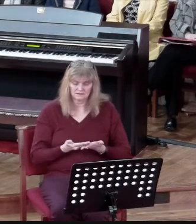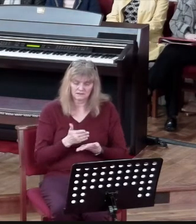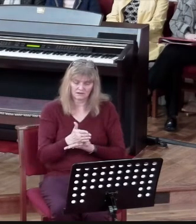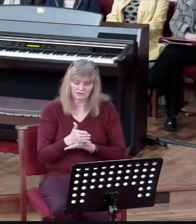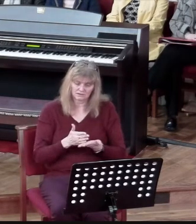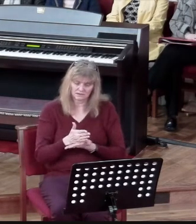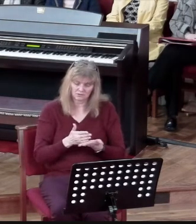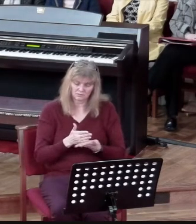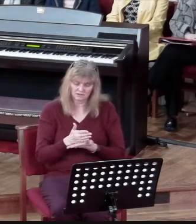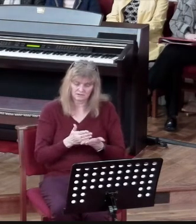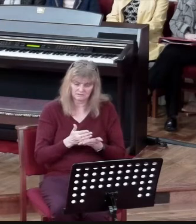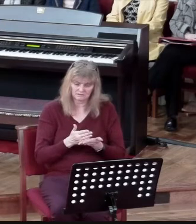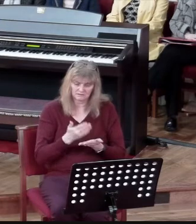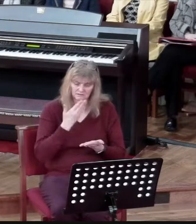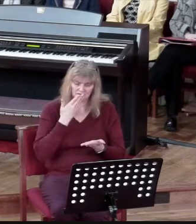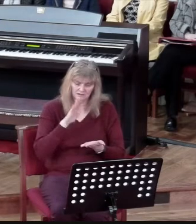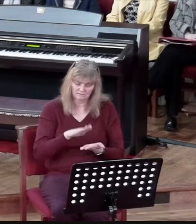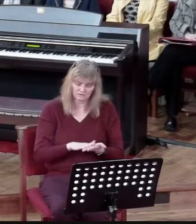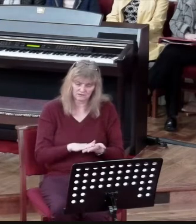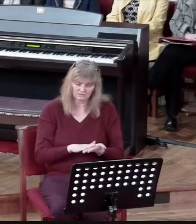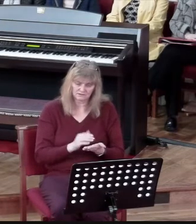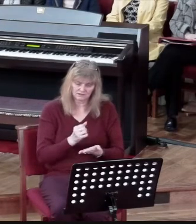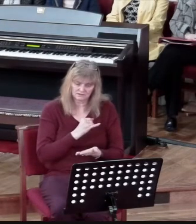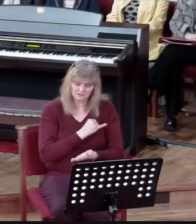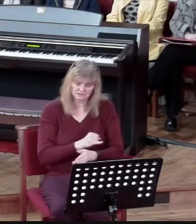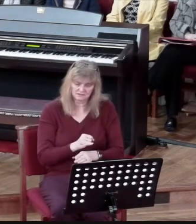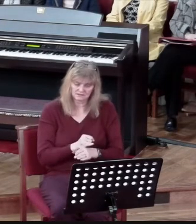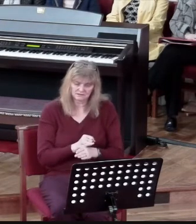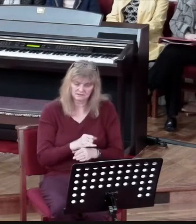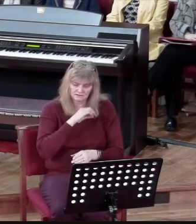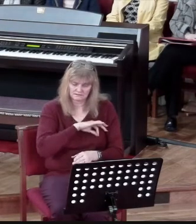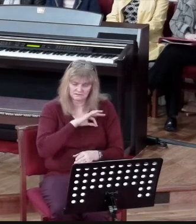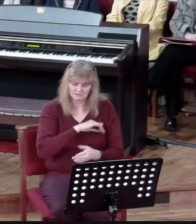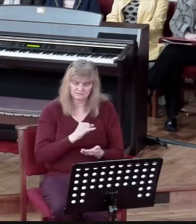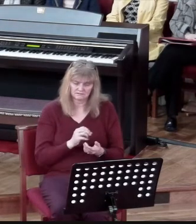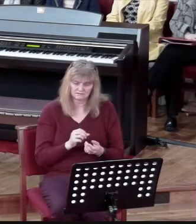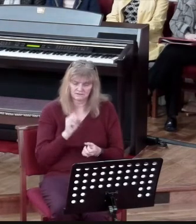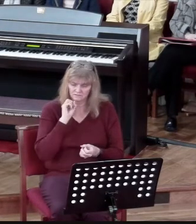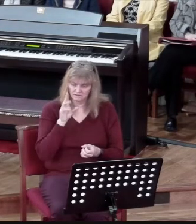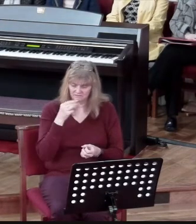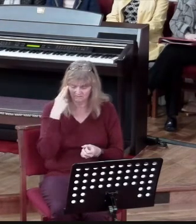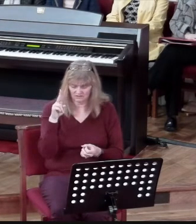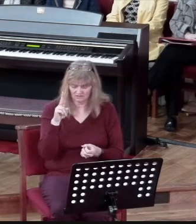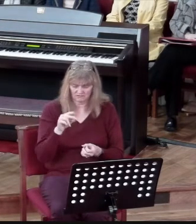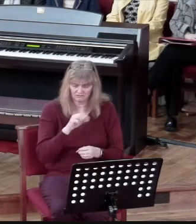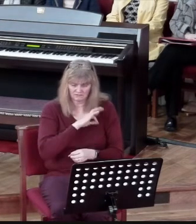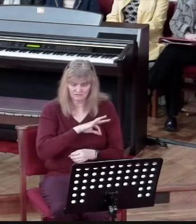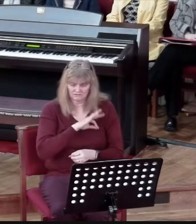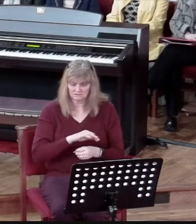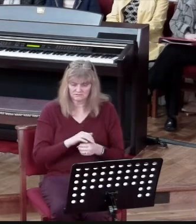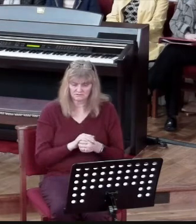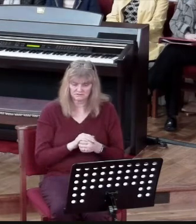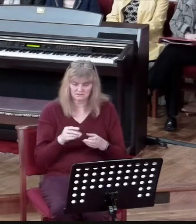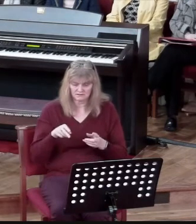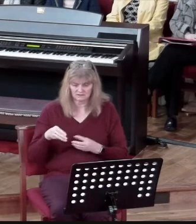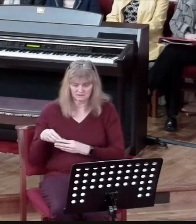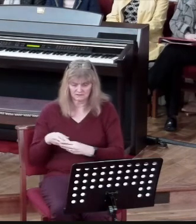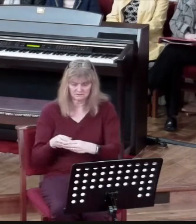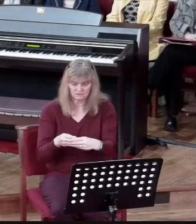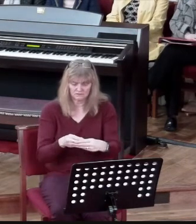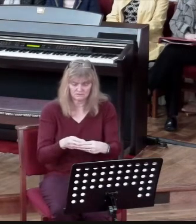this day our daily bread, and forgive us our debts as we forgive our debtors. And lead us